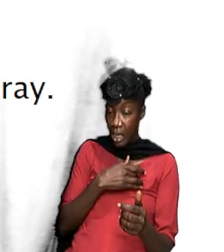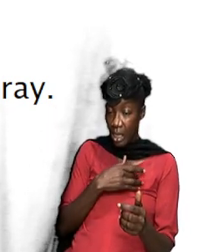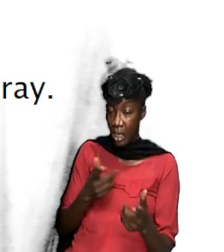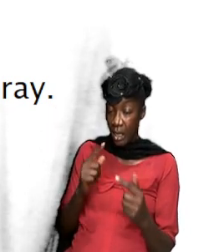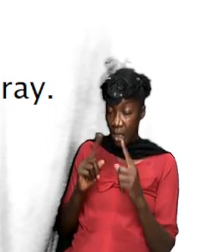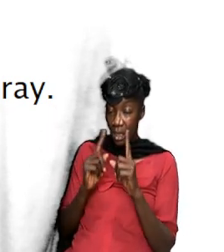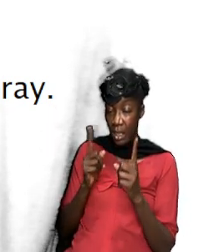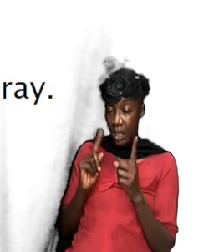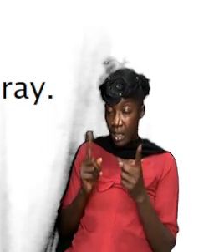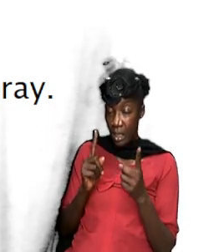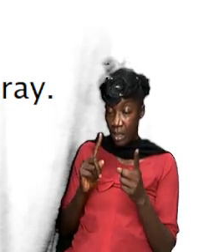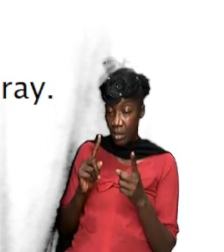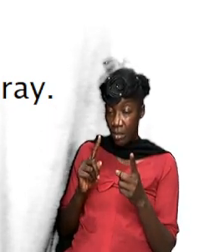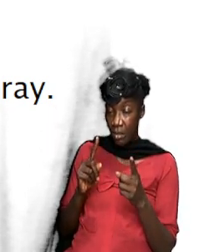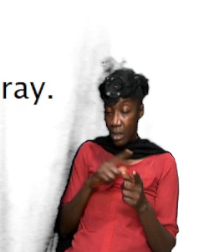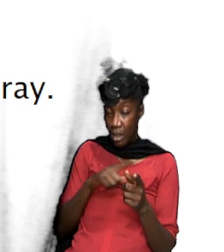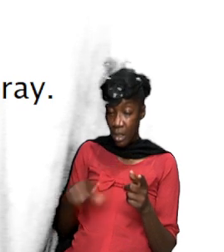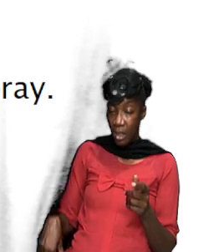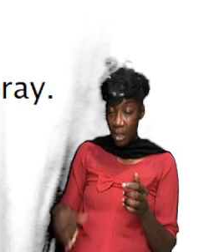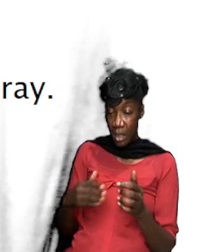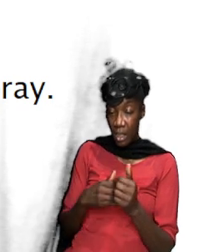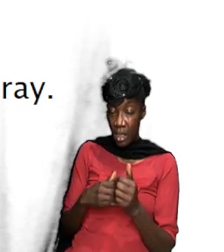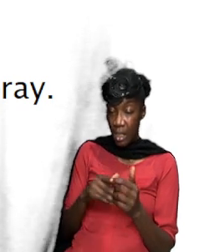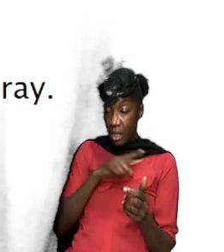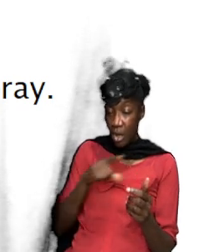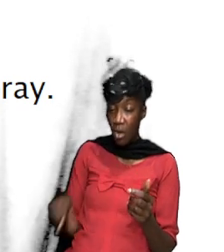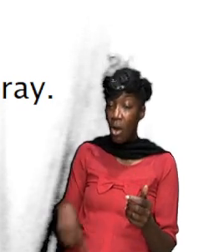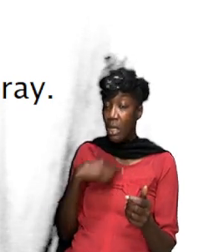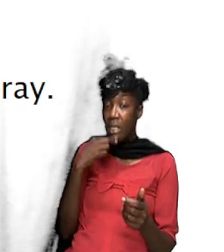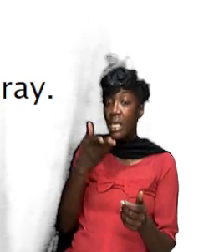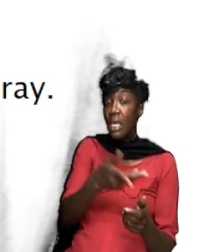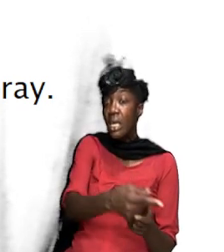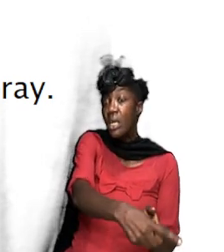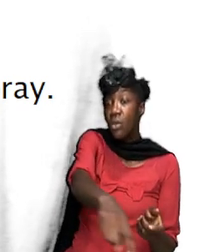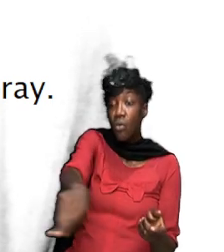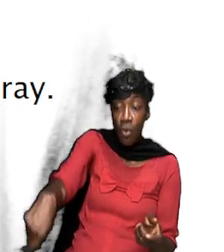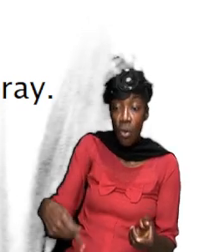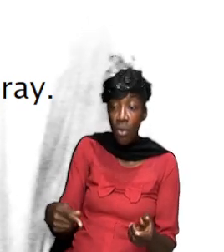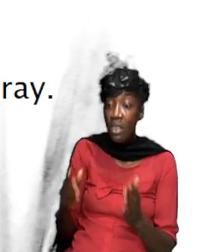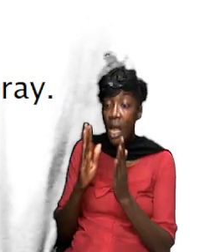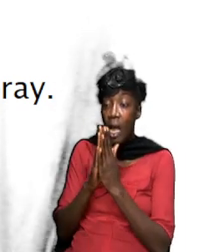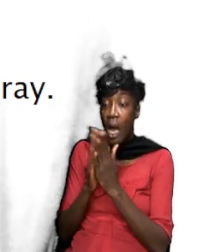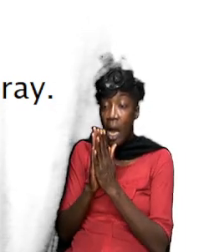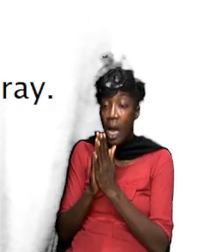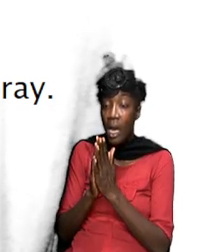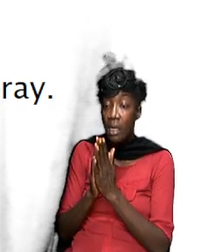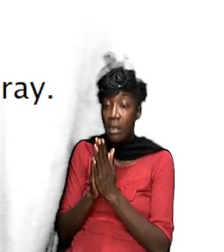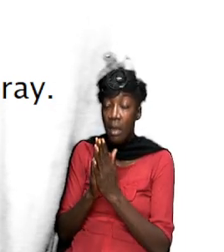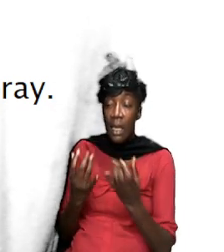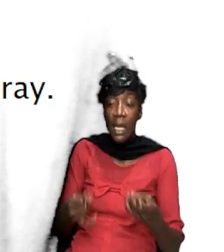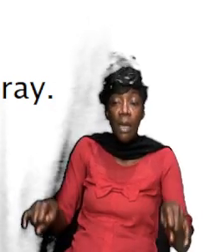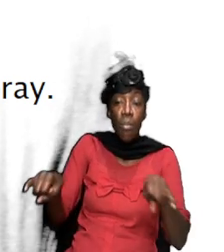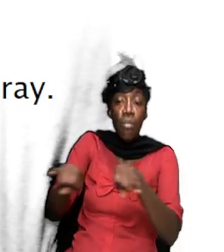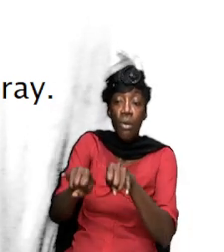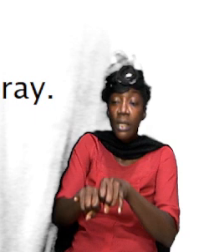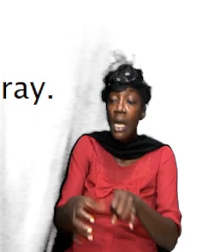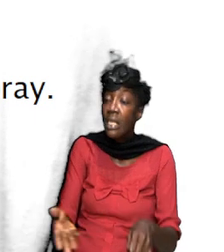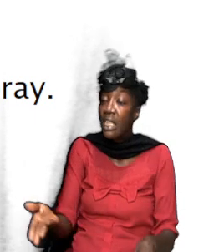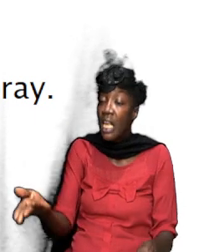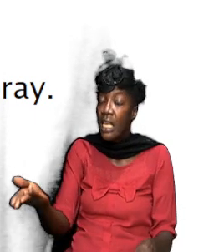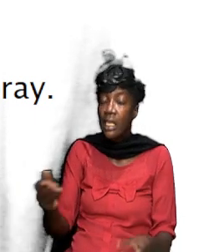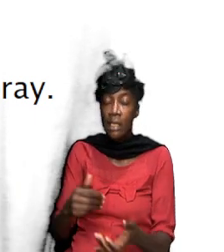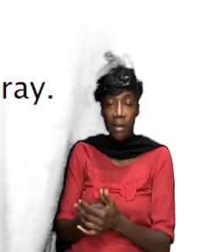talking to us as the Lord is leading my heart. The Lord is saying to us tonight that we need to ask for the weightier things. This is how Jesus said that